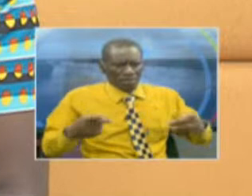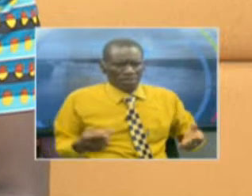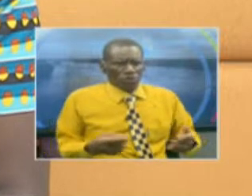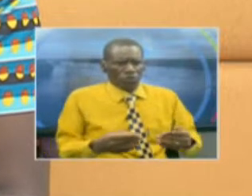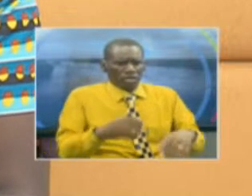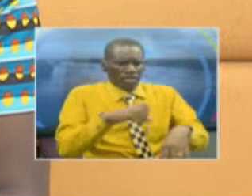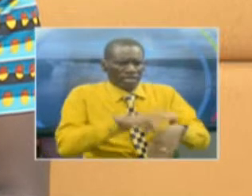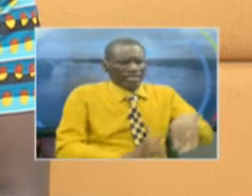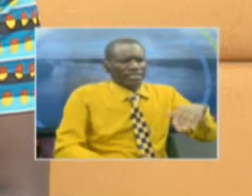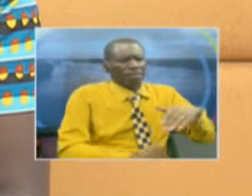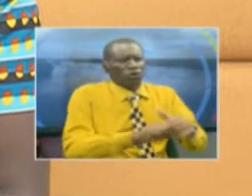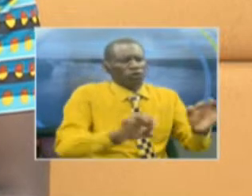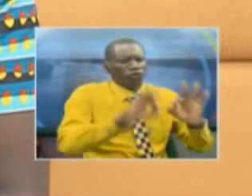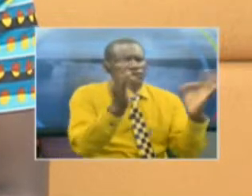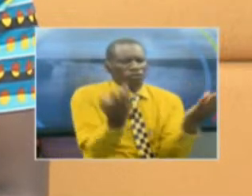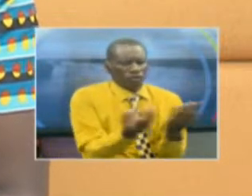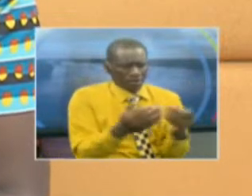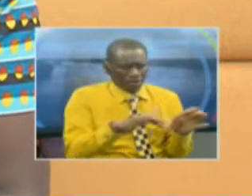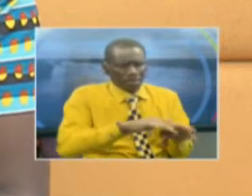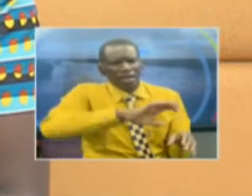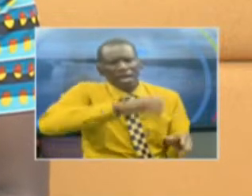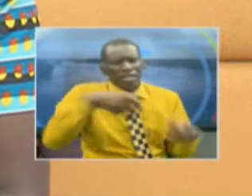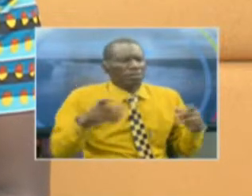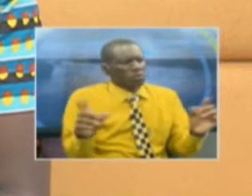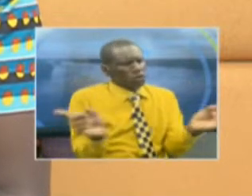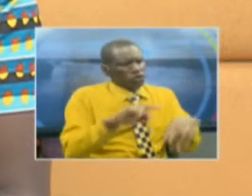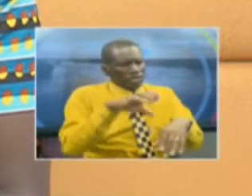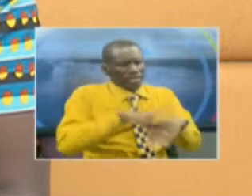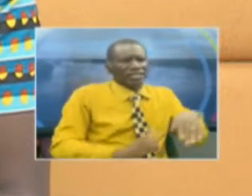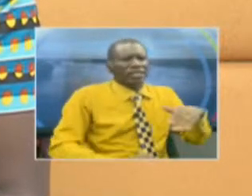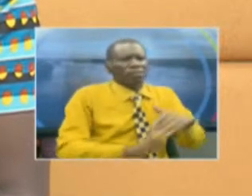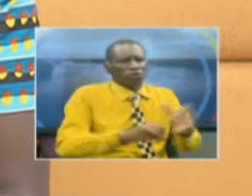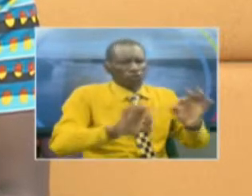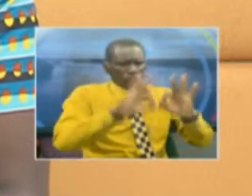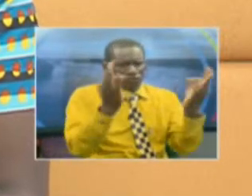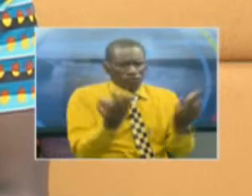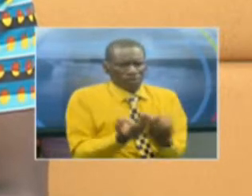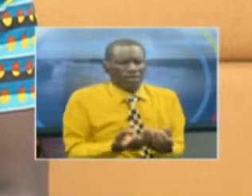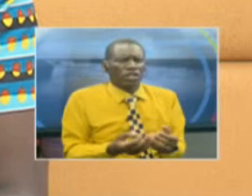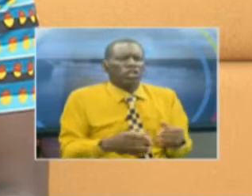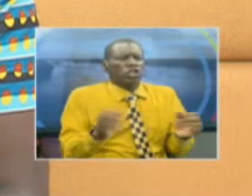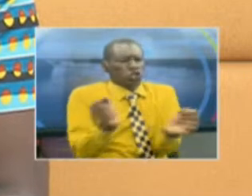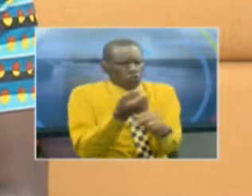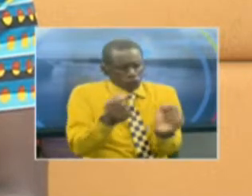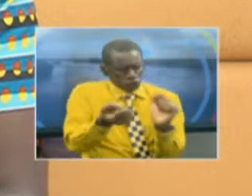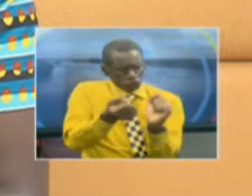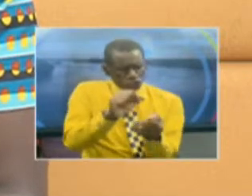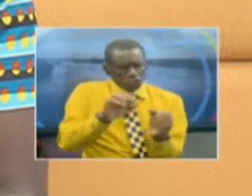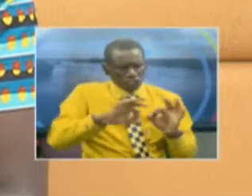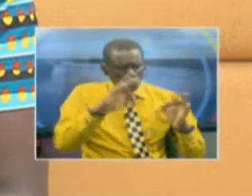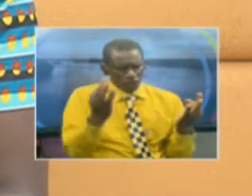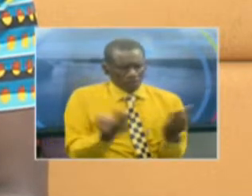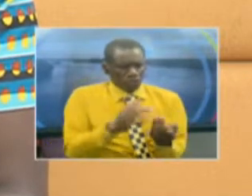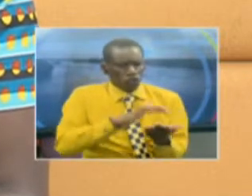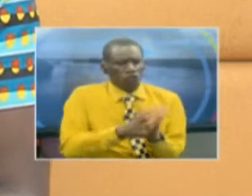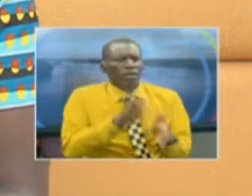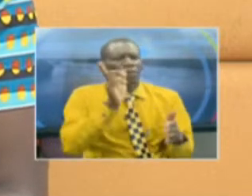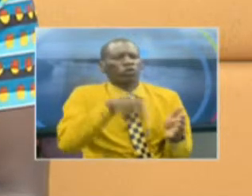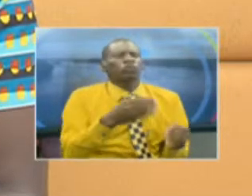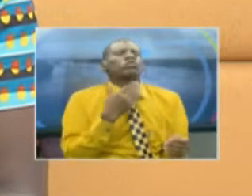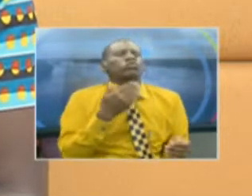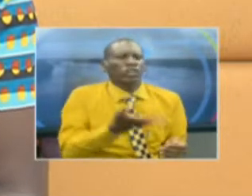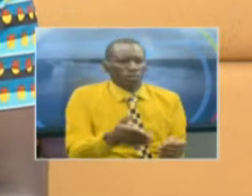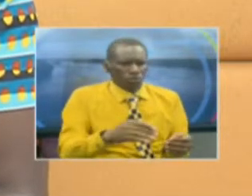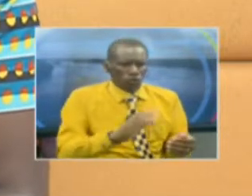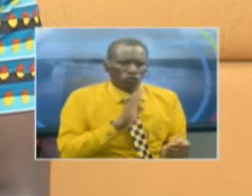support from their families, but others will not. But while we cannot change our families to be what we want them to be